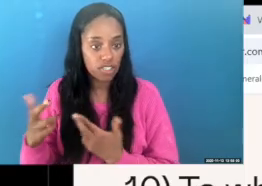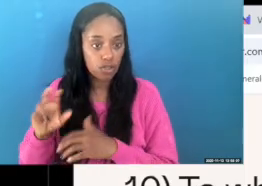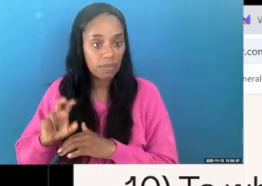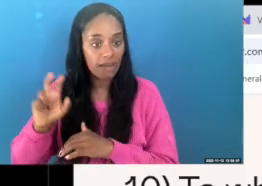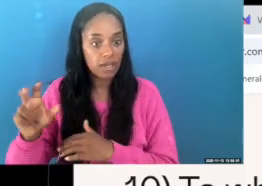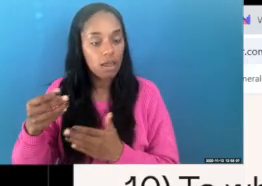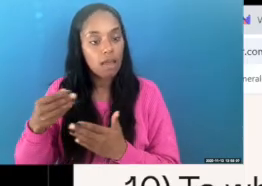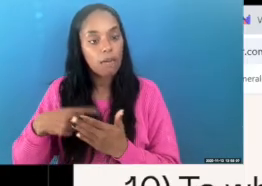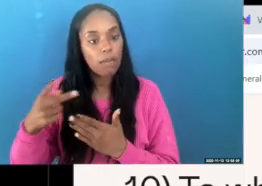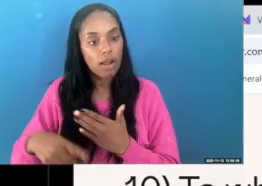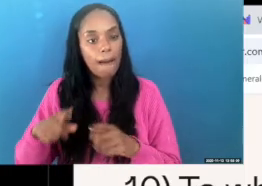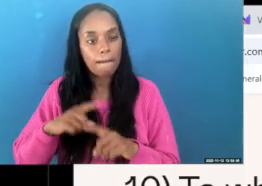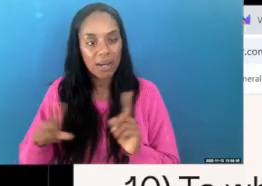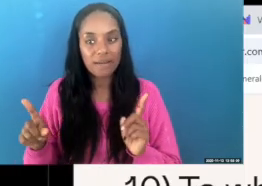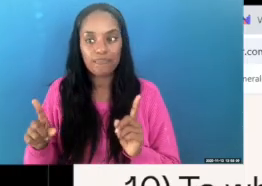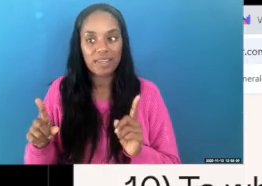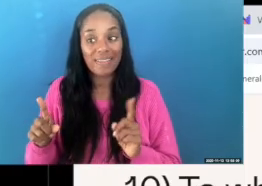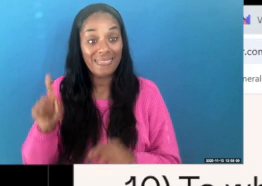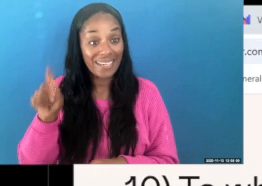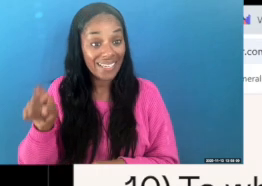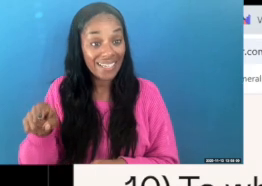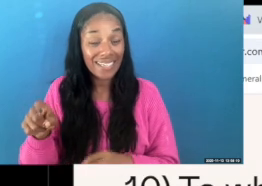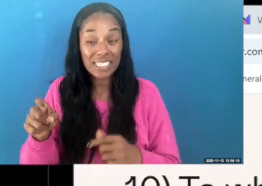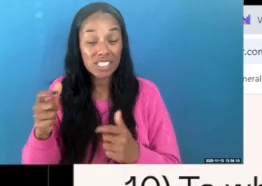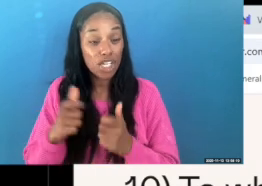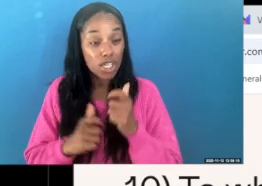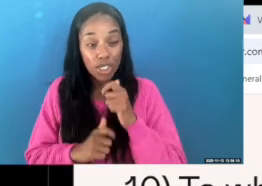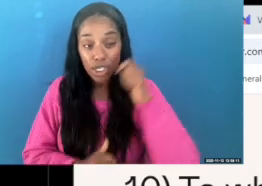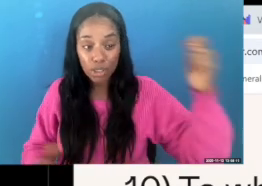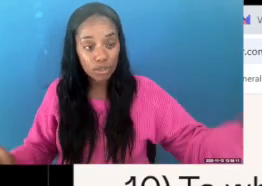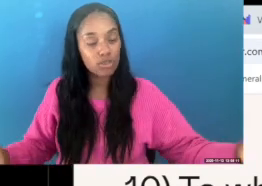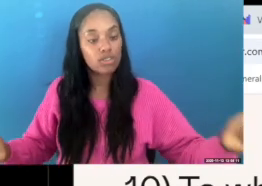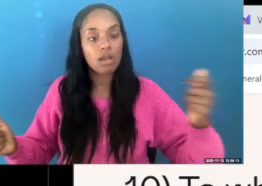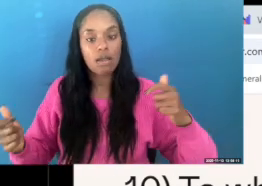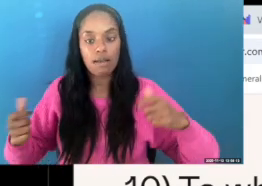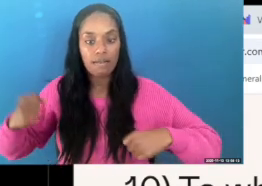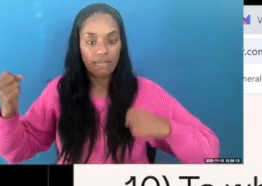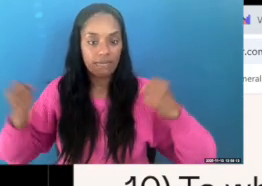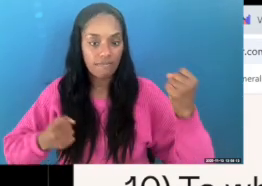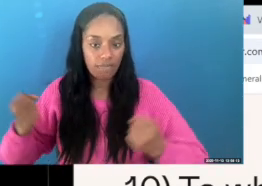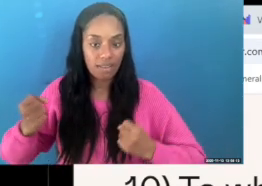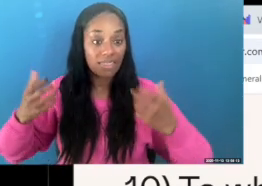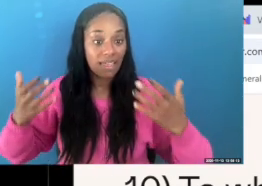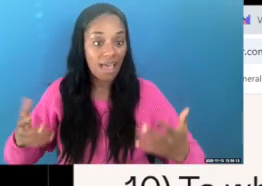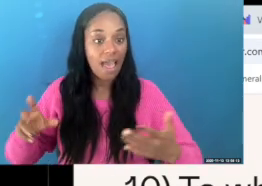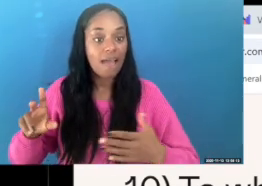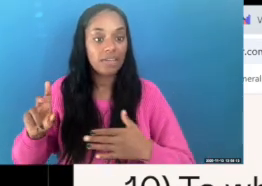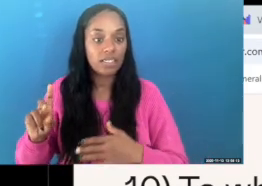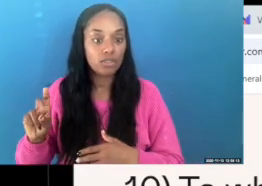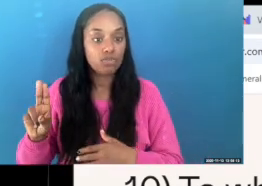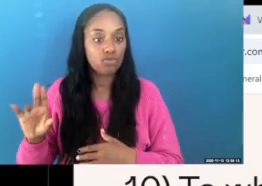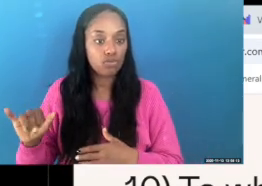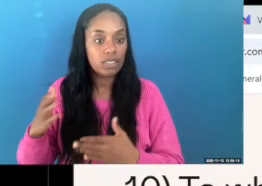the strongly disagree category, not because I don't think there's a considerable amount of resources going into